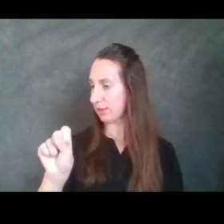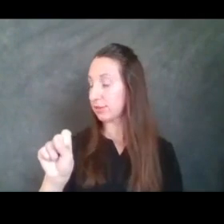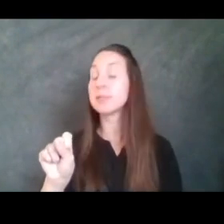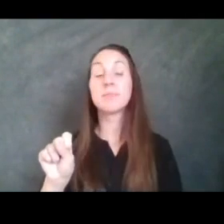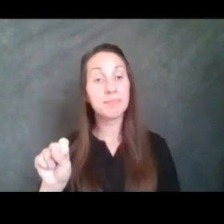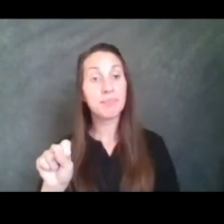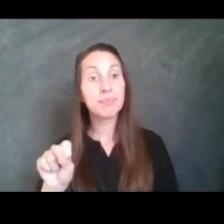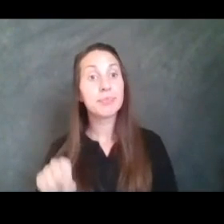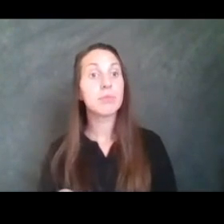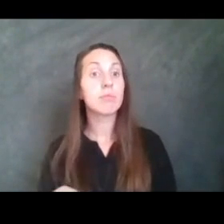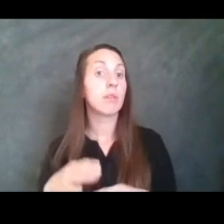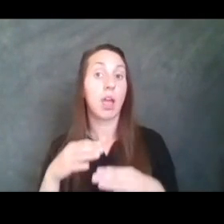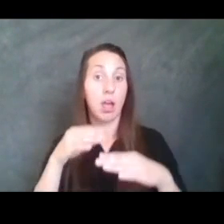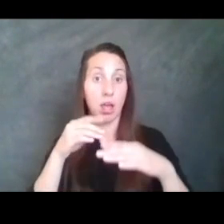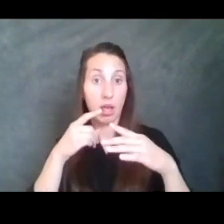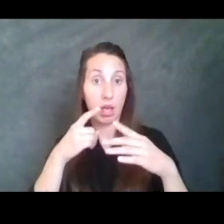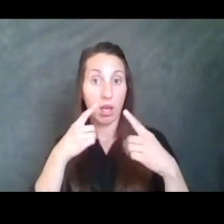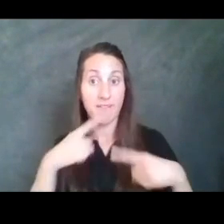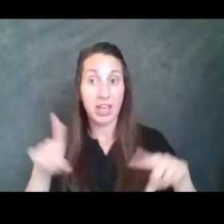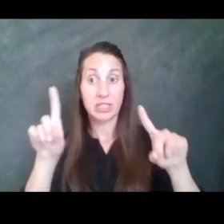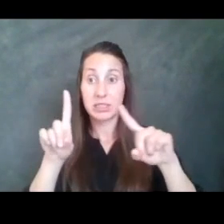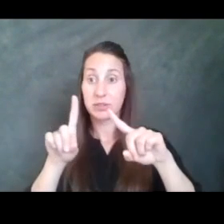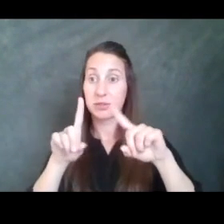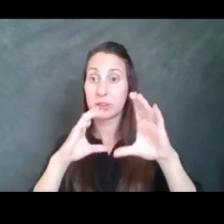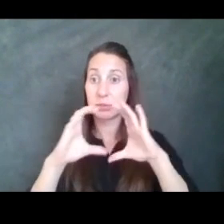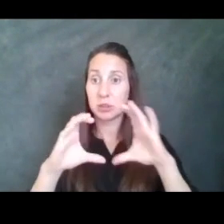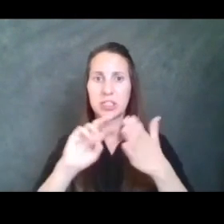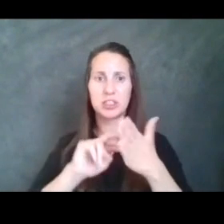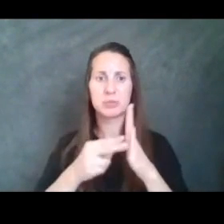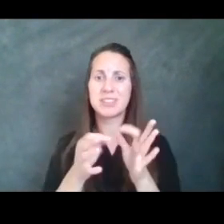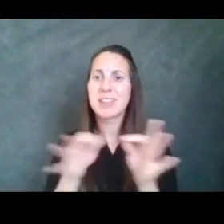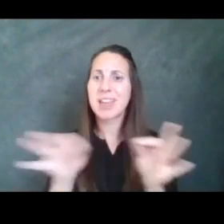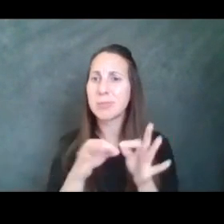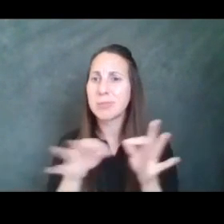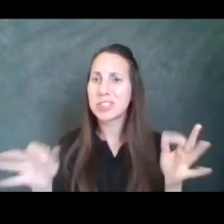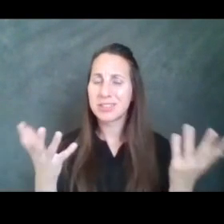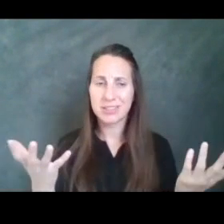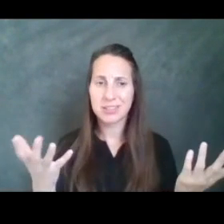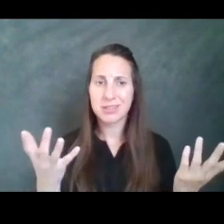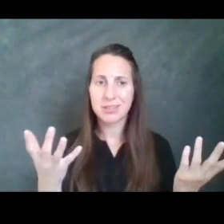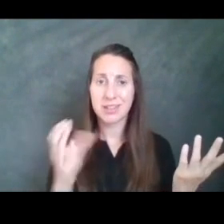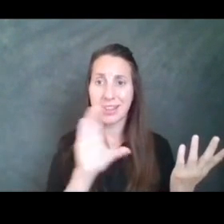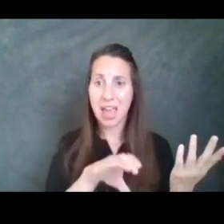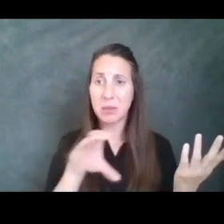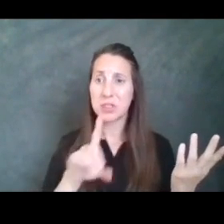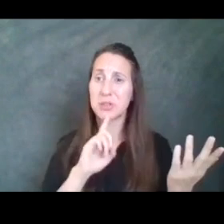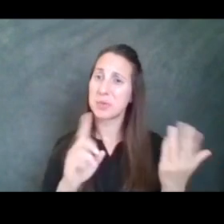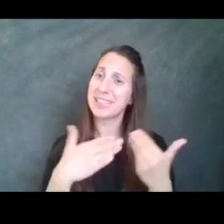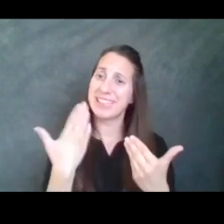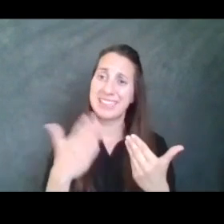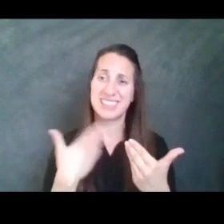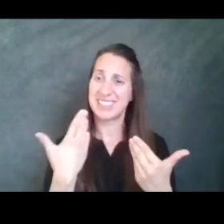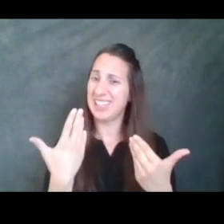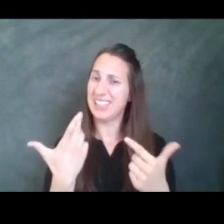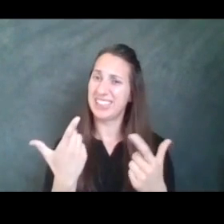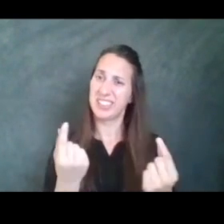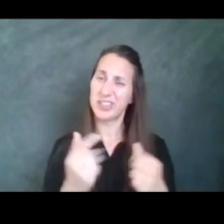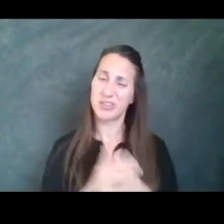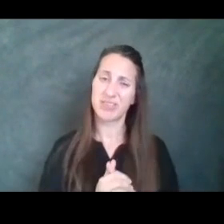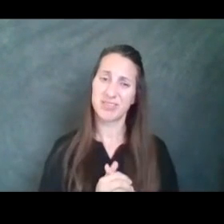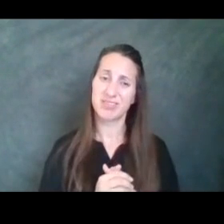providing captions. We have captions here. Captions are relatively easy to do.